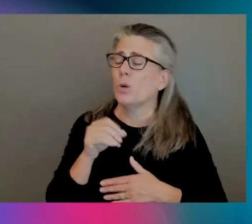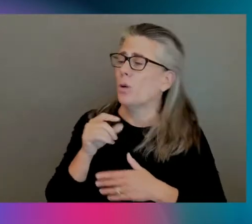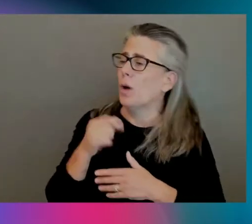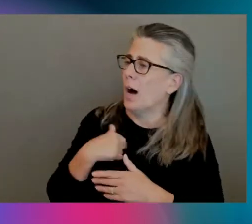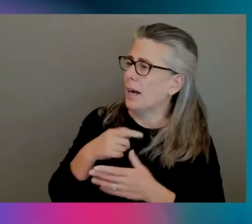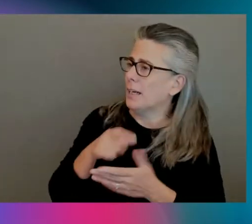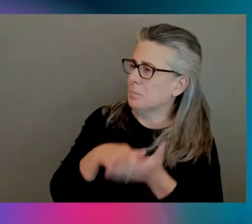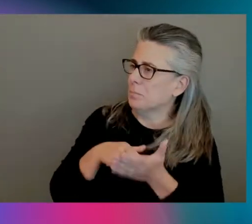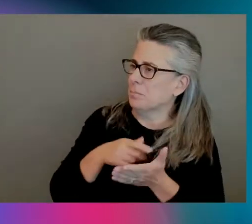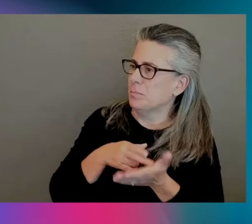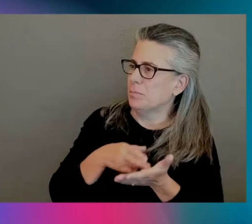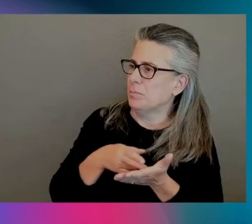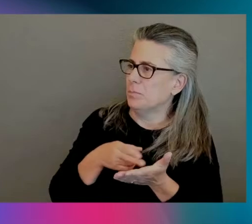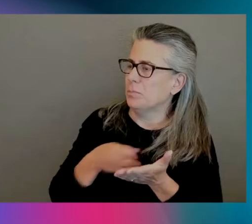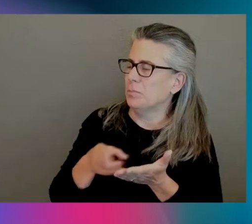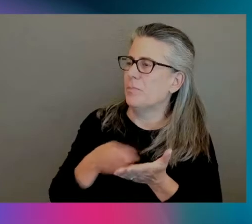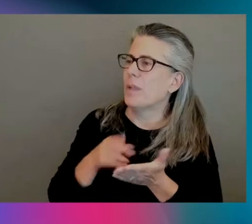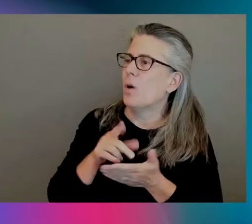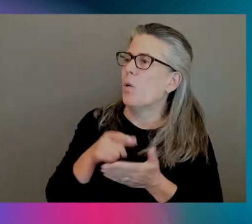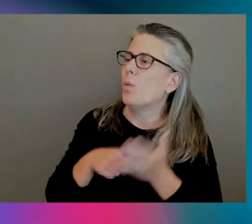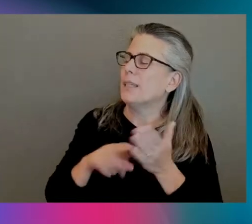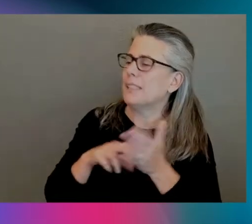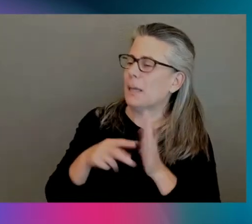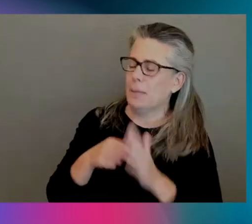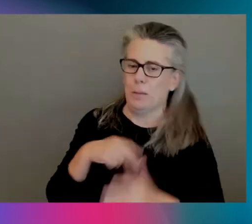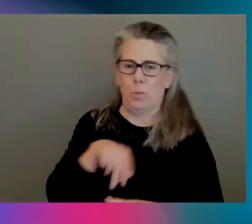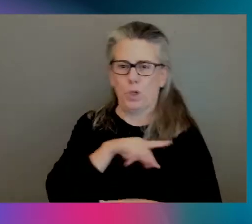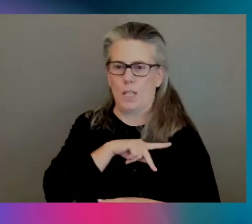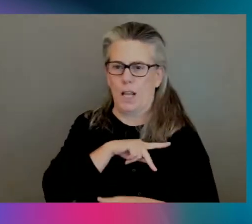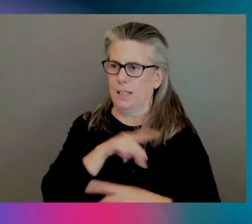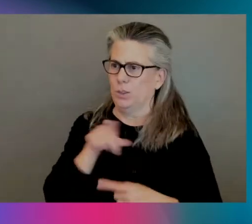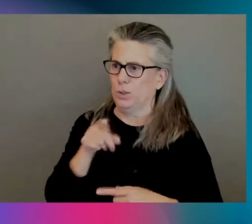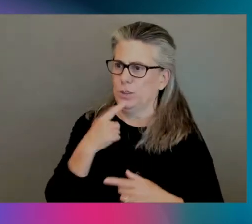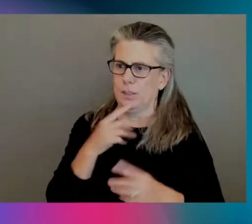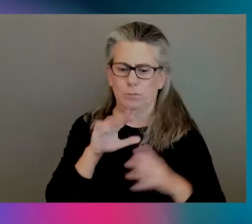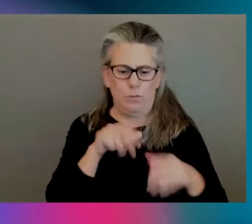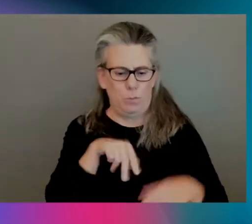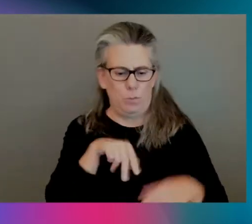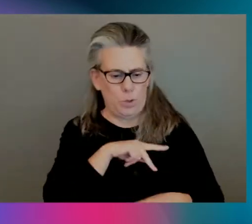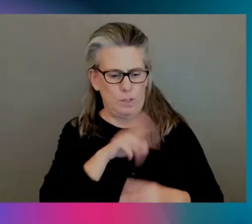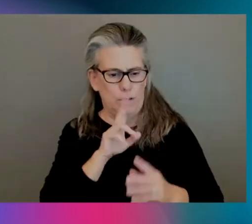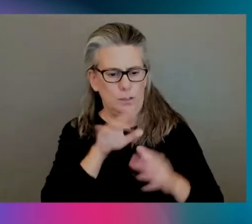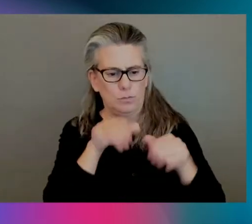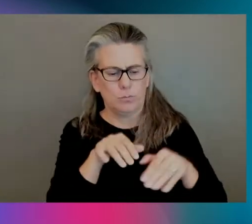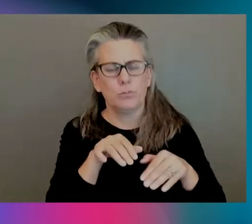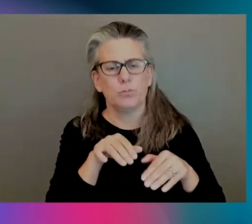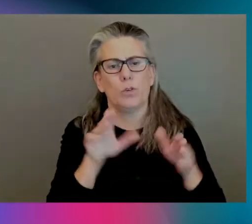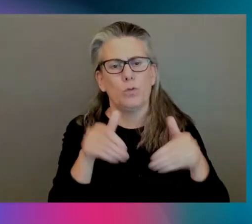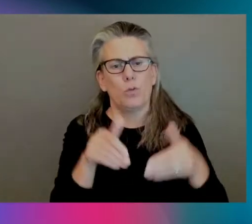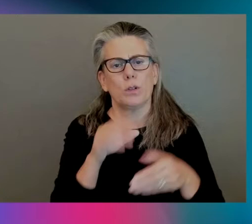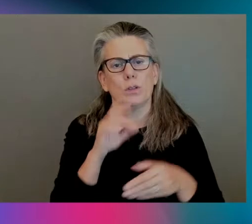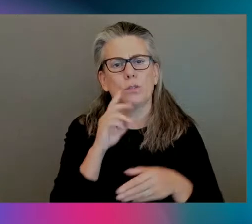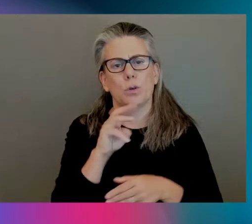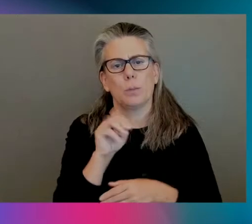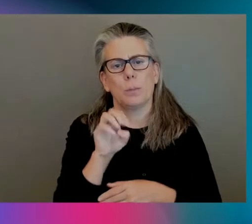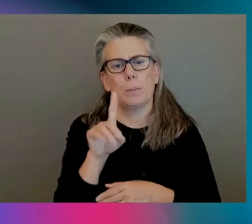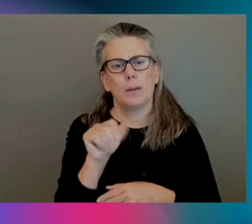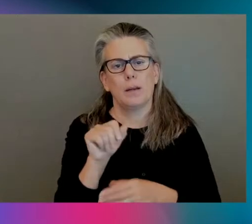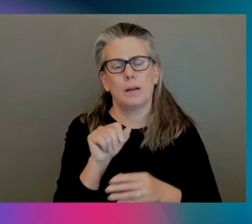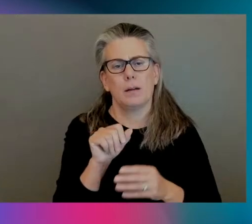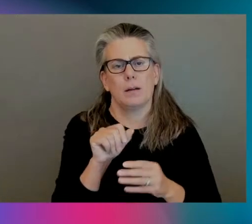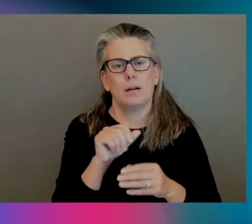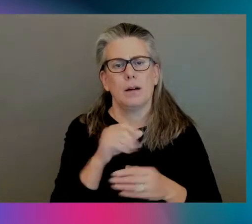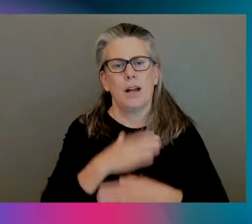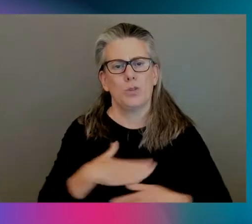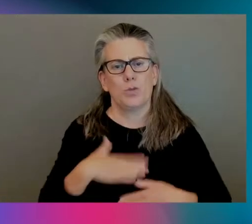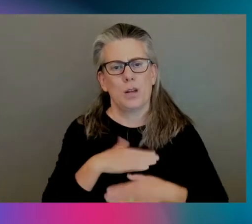is Personalize, right? It's one of our services. I've heard about it, but can you give us a deeper understanding of what it's used for, how